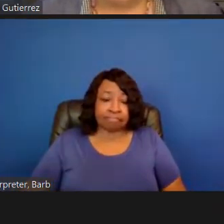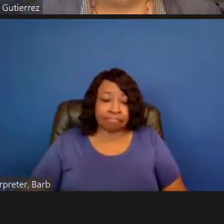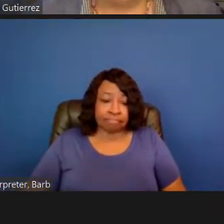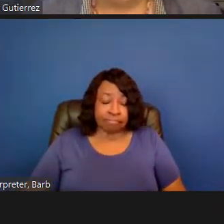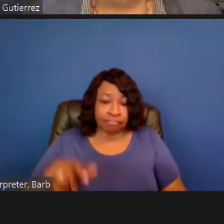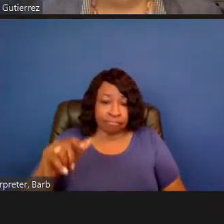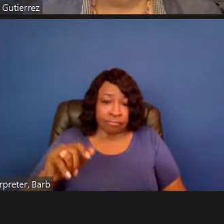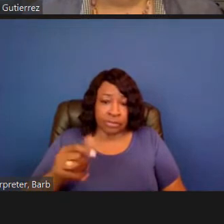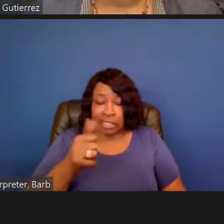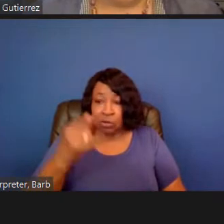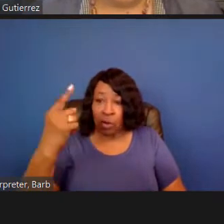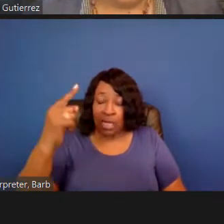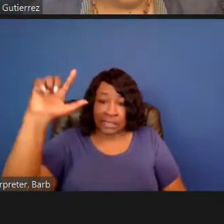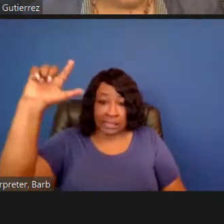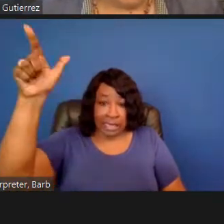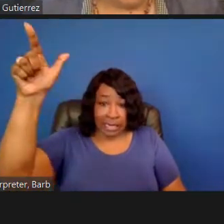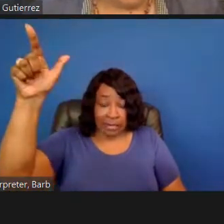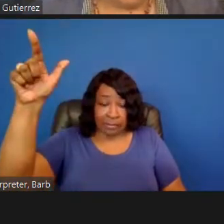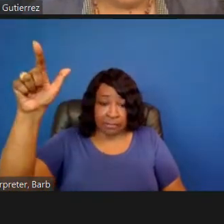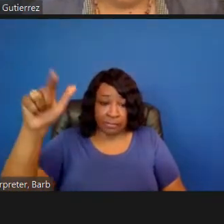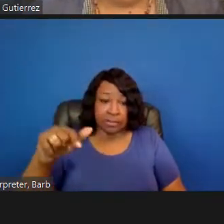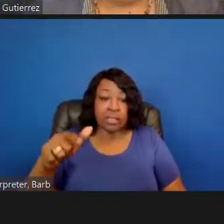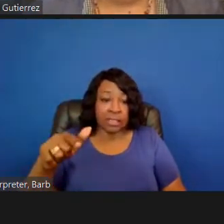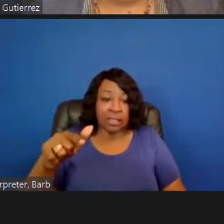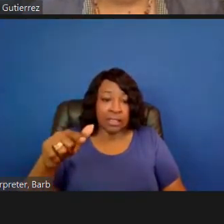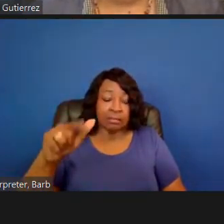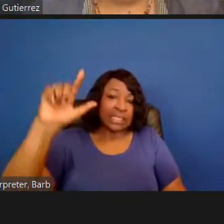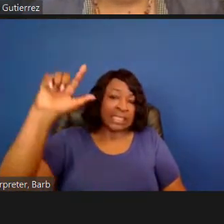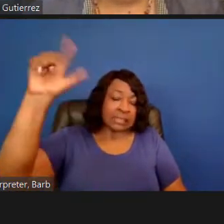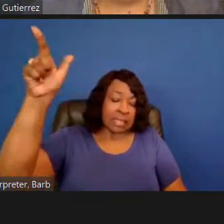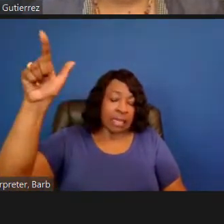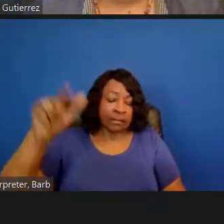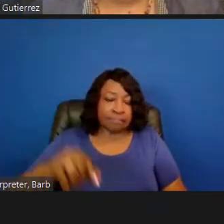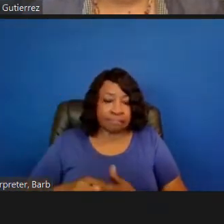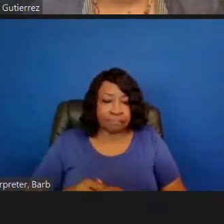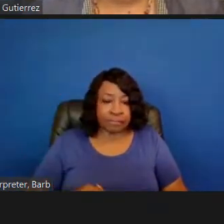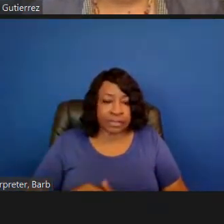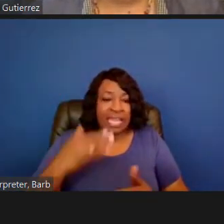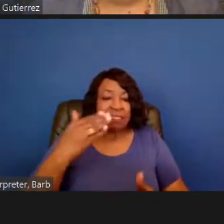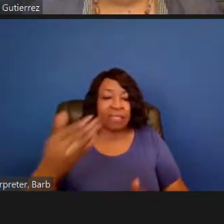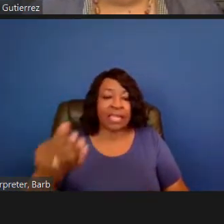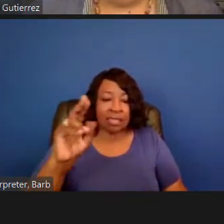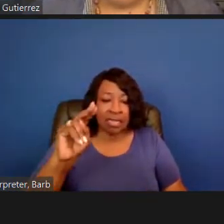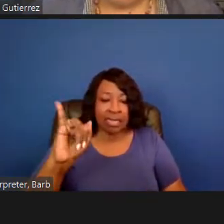Can anyone second? Robertson, second. Great, thank you, Nicholas.